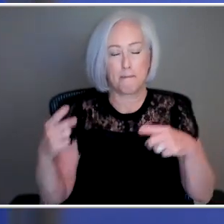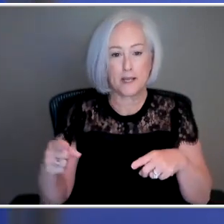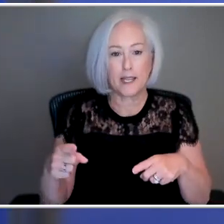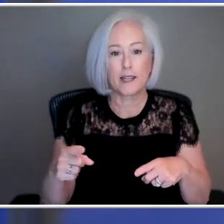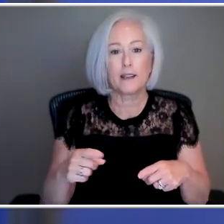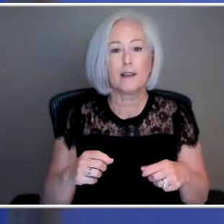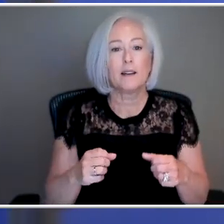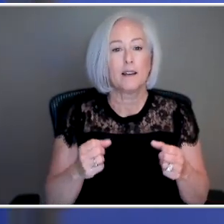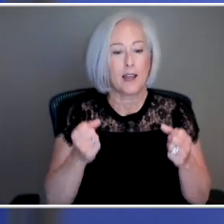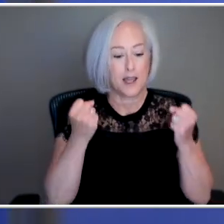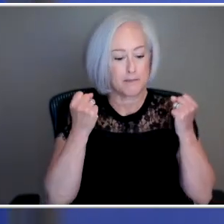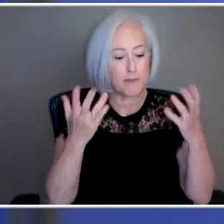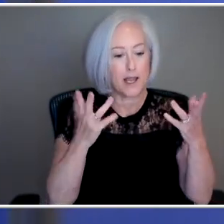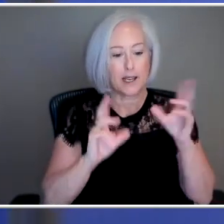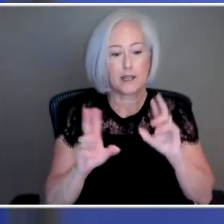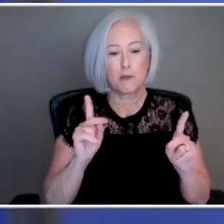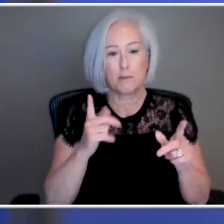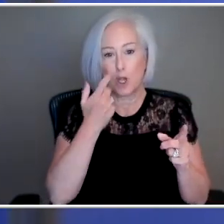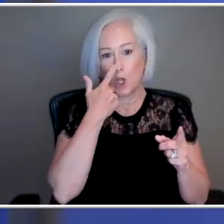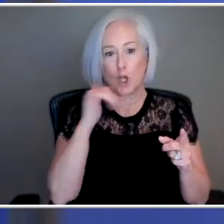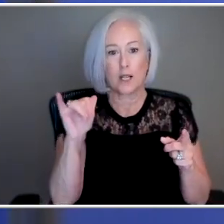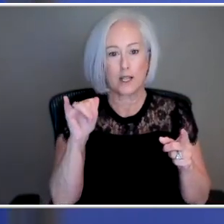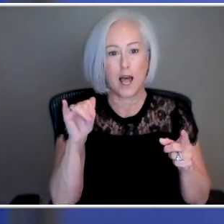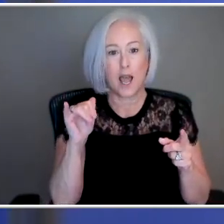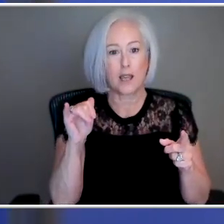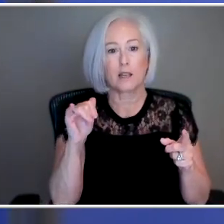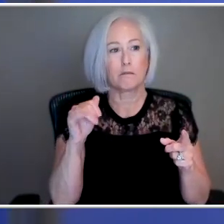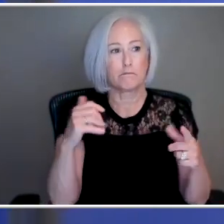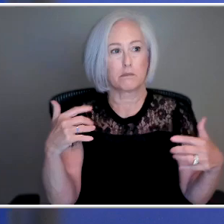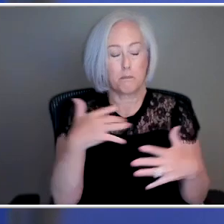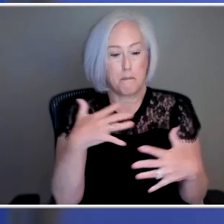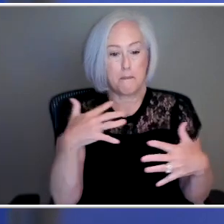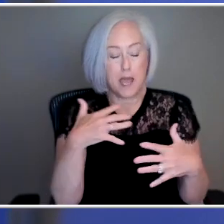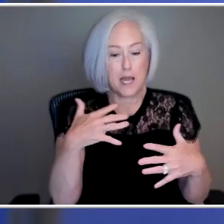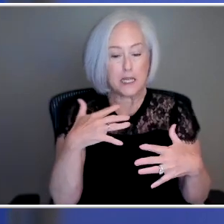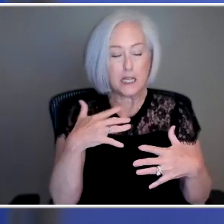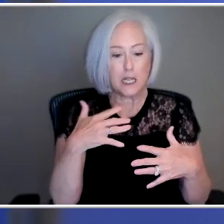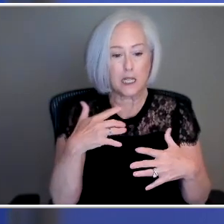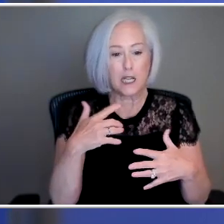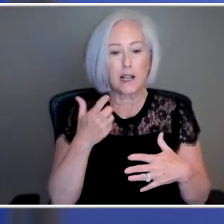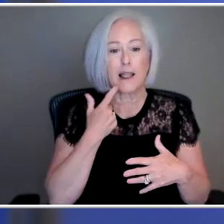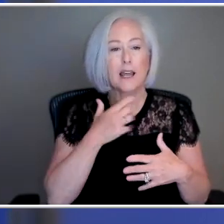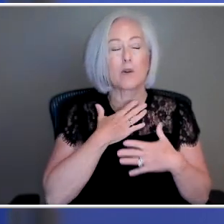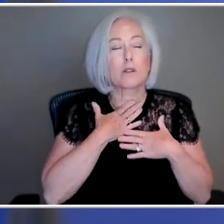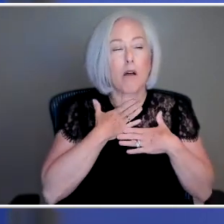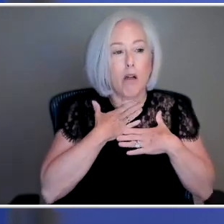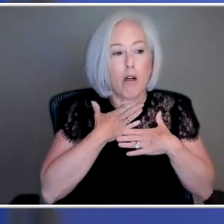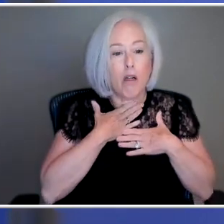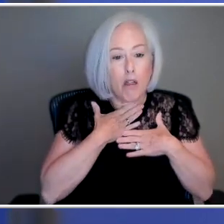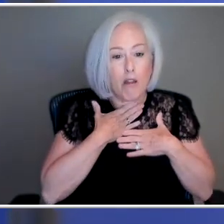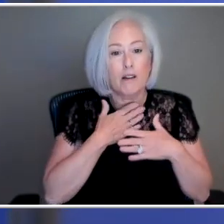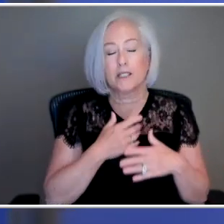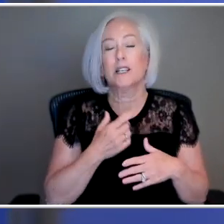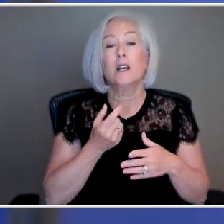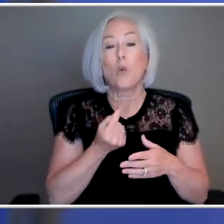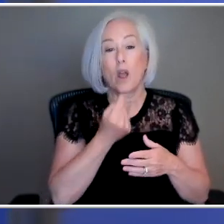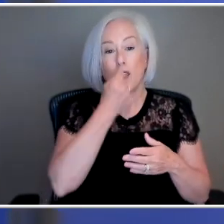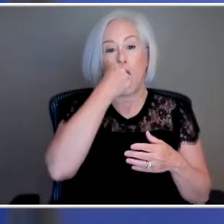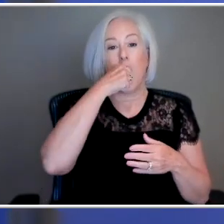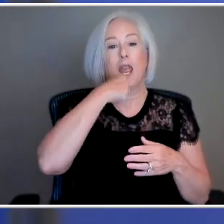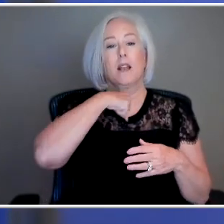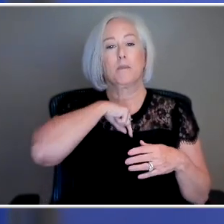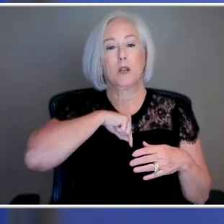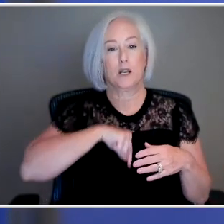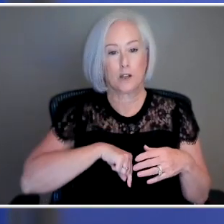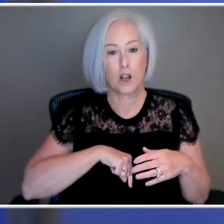panic while I was choking, I felt and when they intubated me, obviously they kind of have to sedate you a bit, and for a